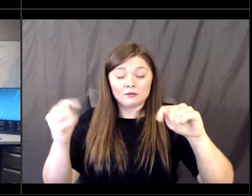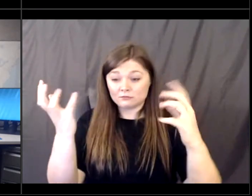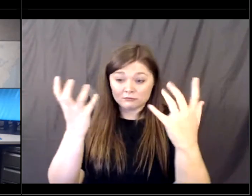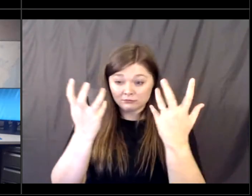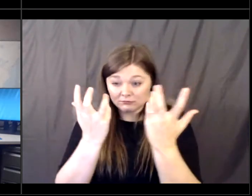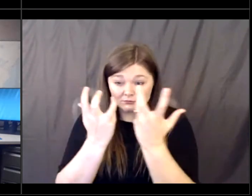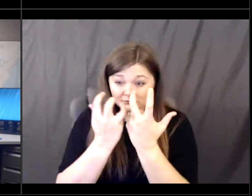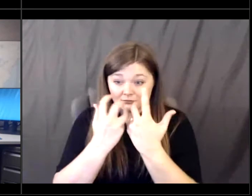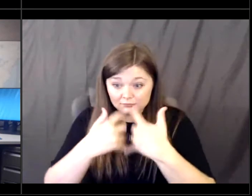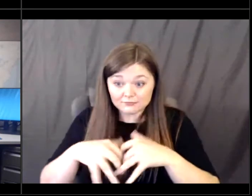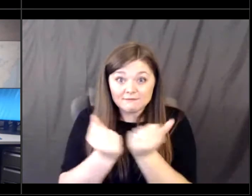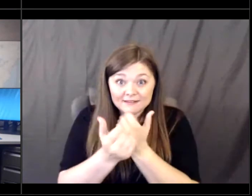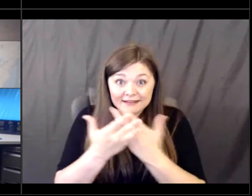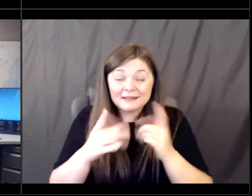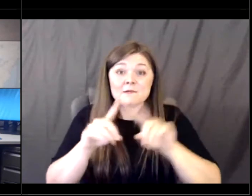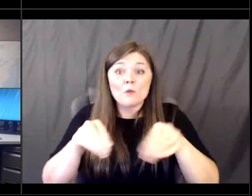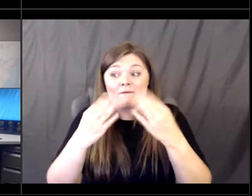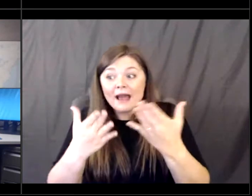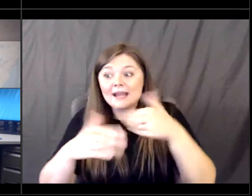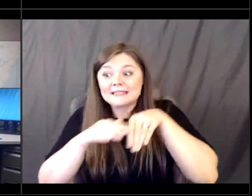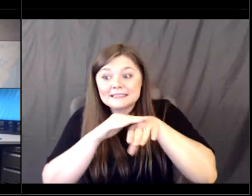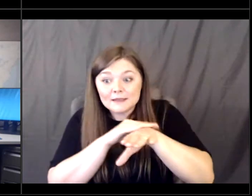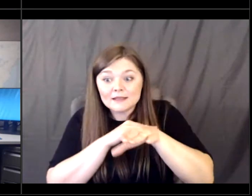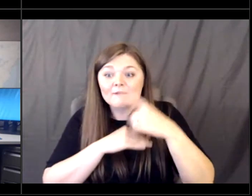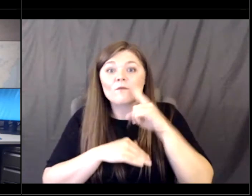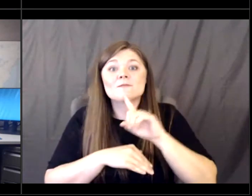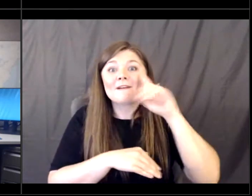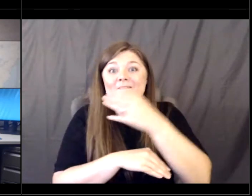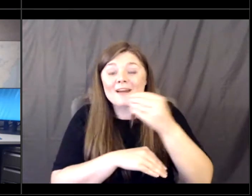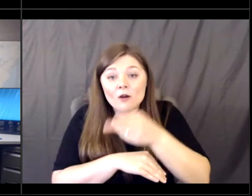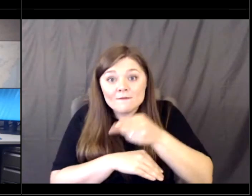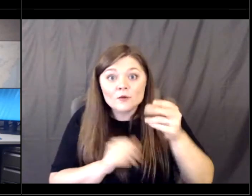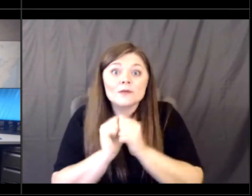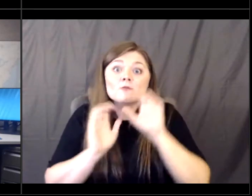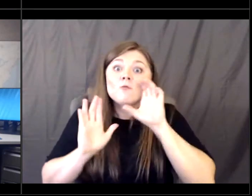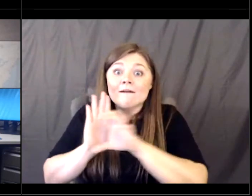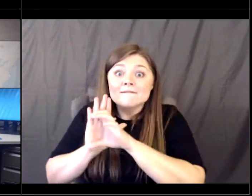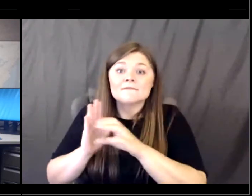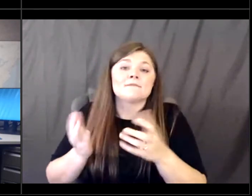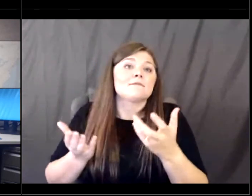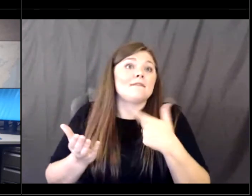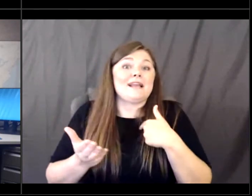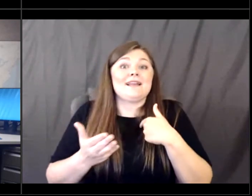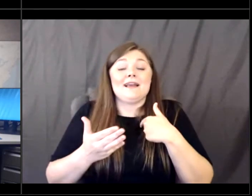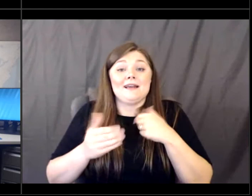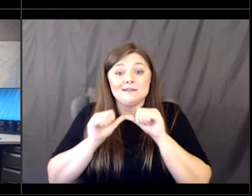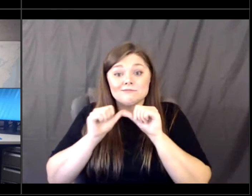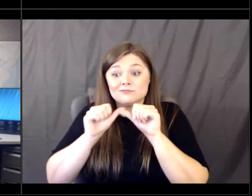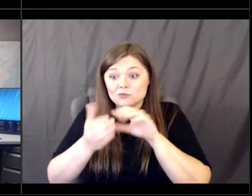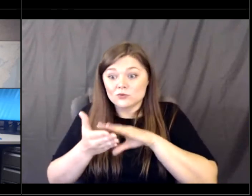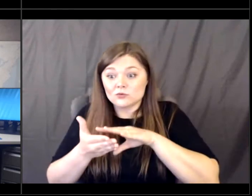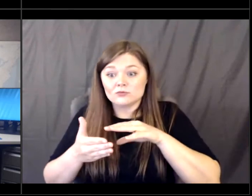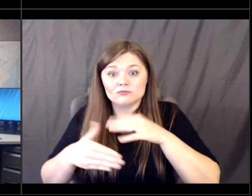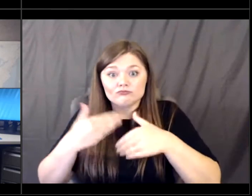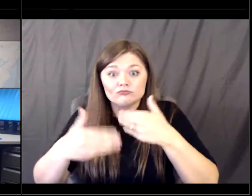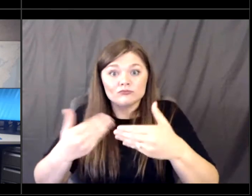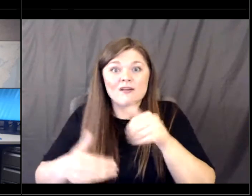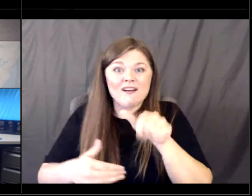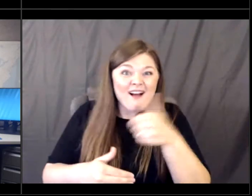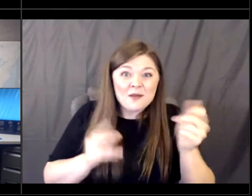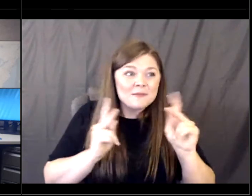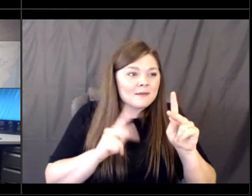but with providing accessibility for the deaf and hard of hearing community, as I continue moving forward, I keep learning that other people are working on the